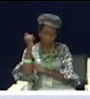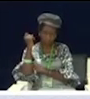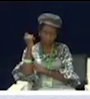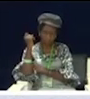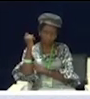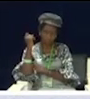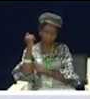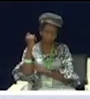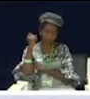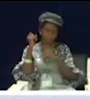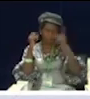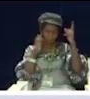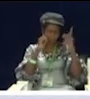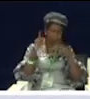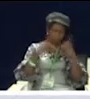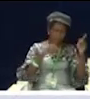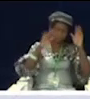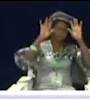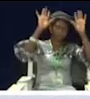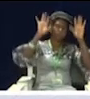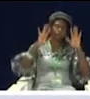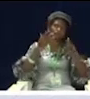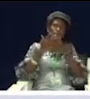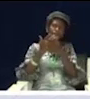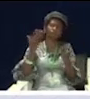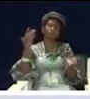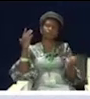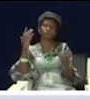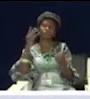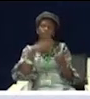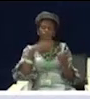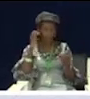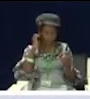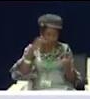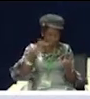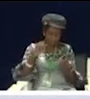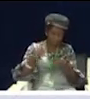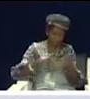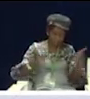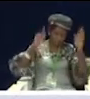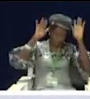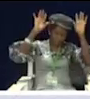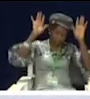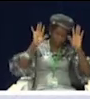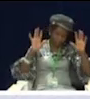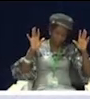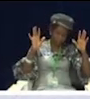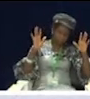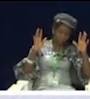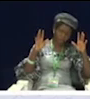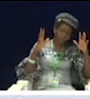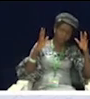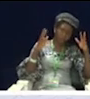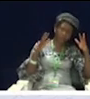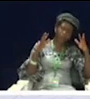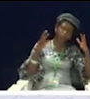because He has performed wonders before and He's still performing wonders. So give